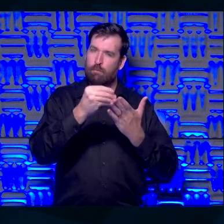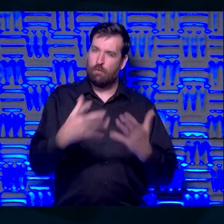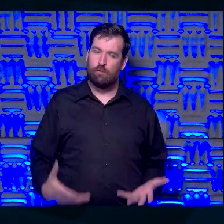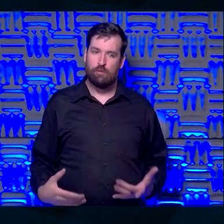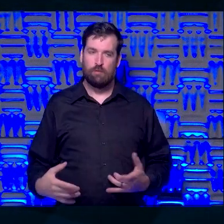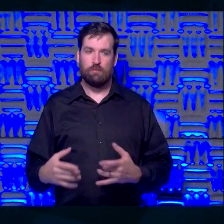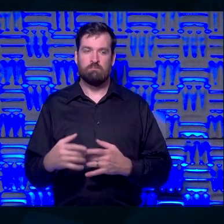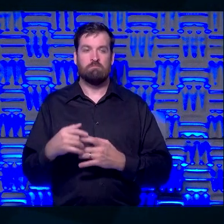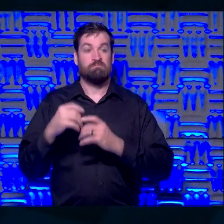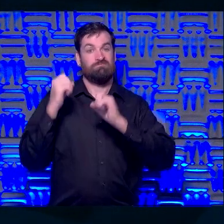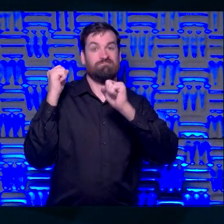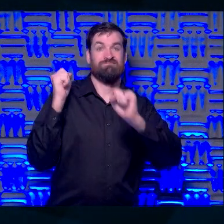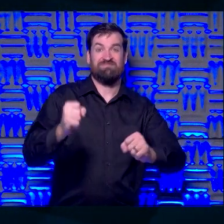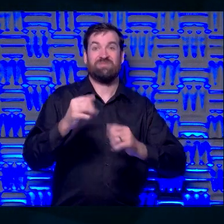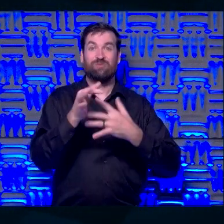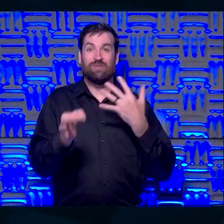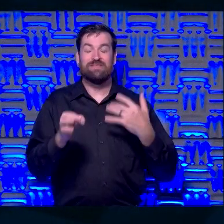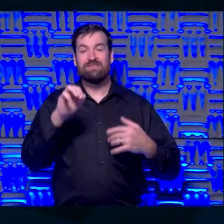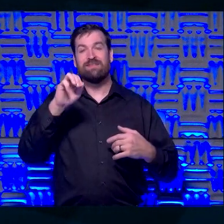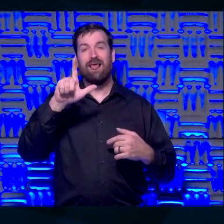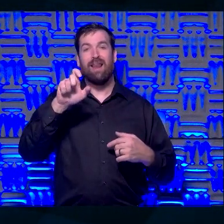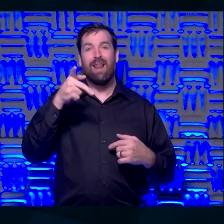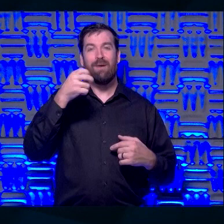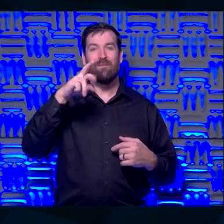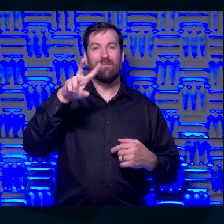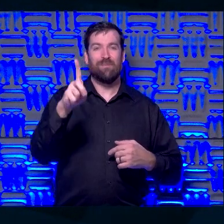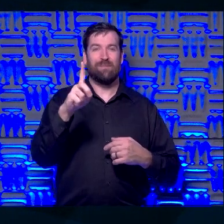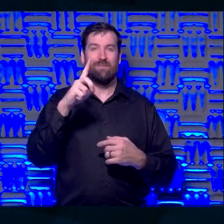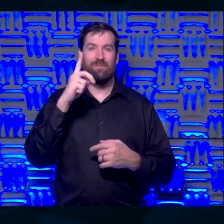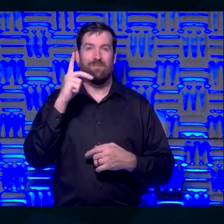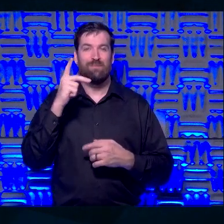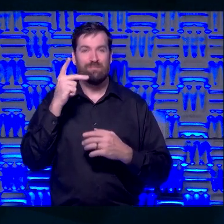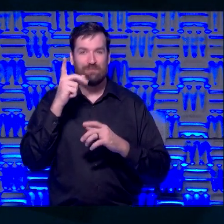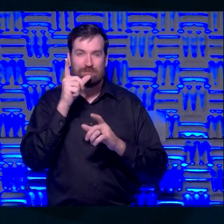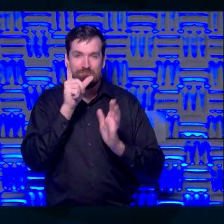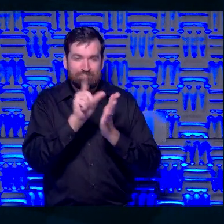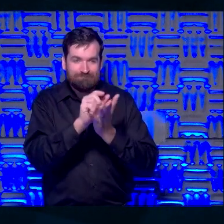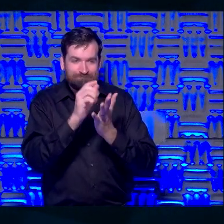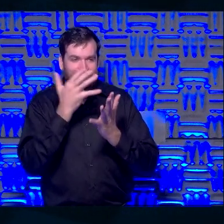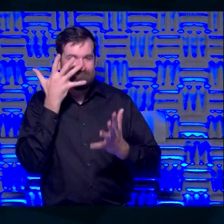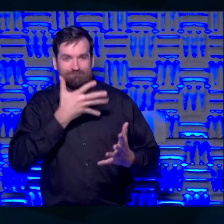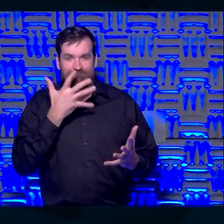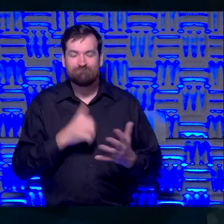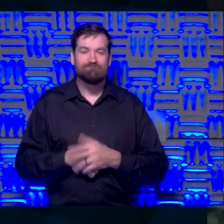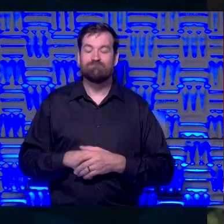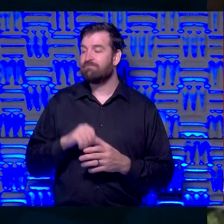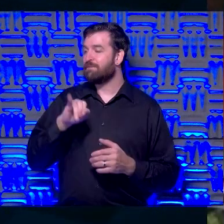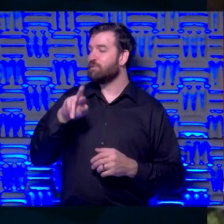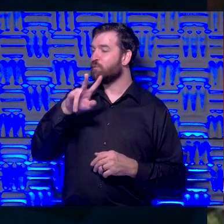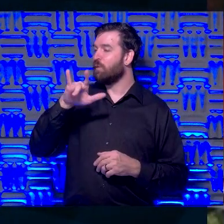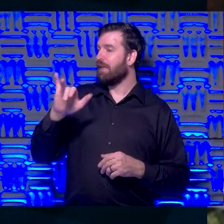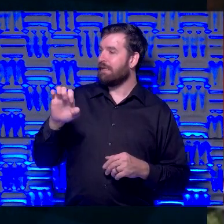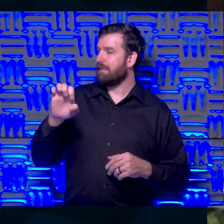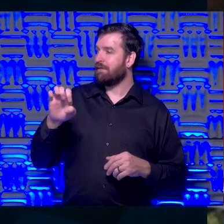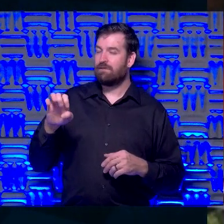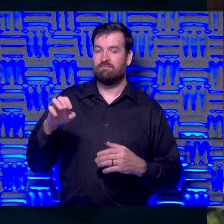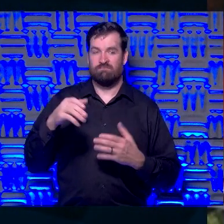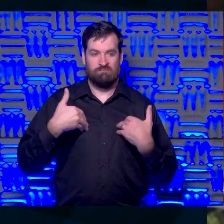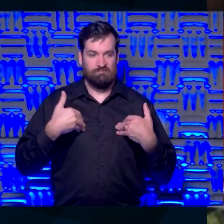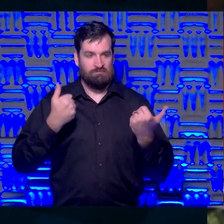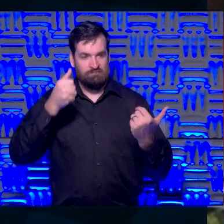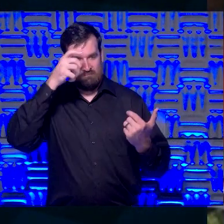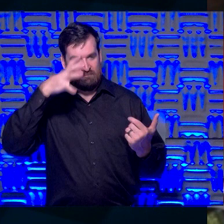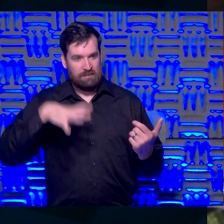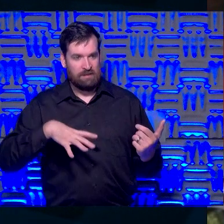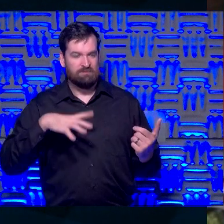bold choice of her mask with a leopard print. Gold stars all around for showing your dedication. Julie brought this picture in of a very young man,